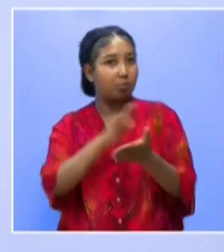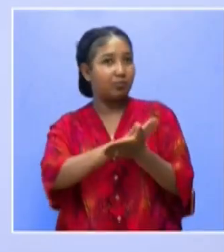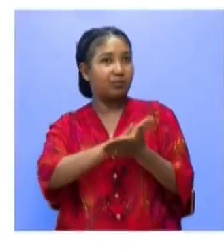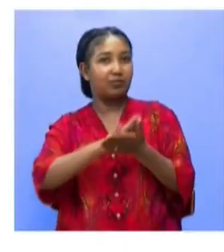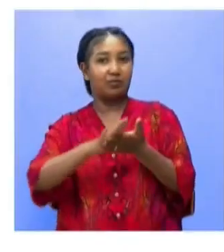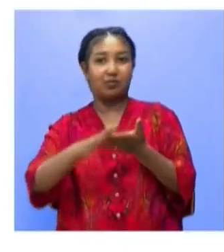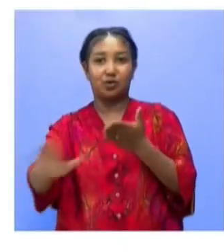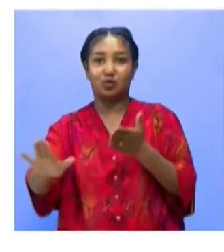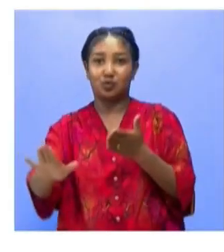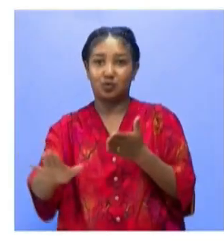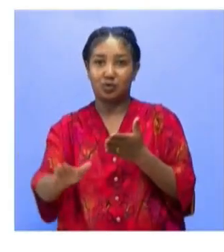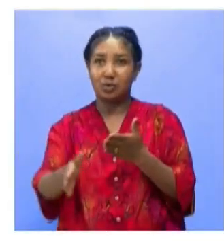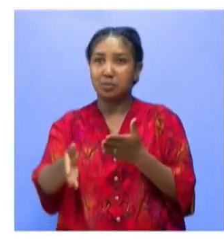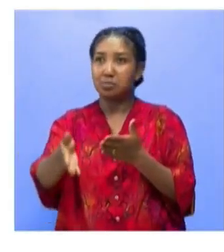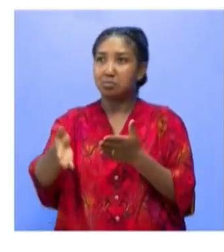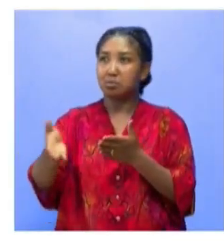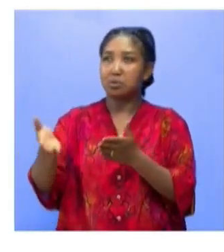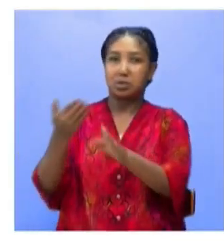yes?